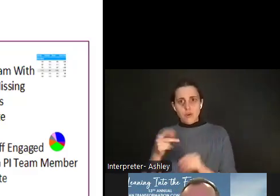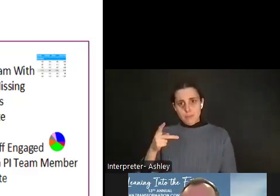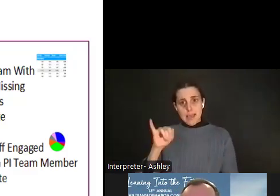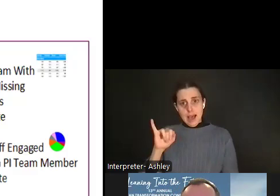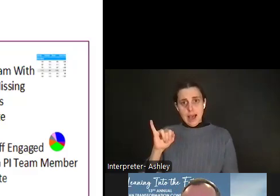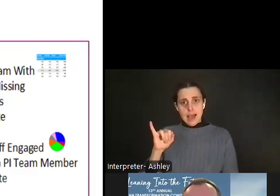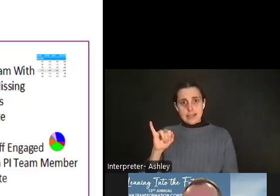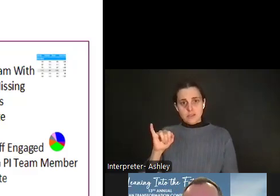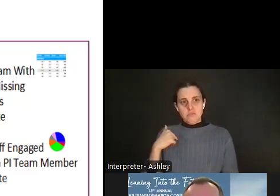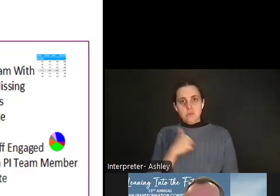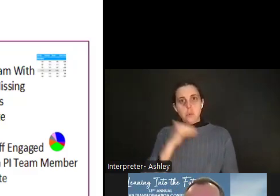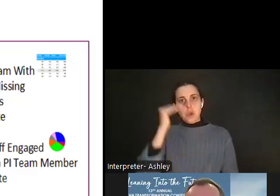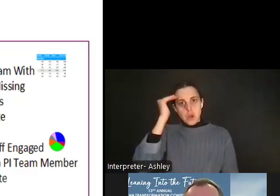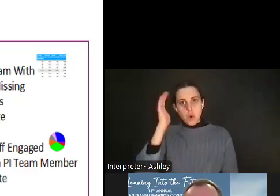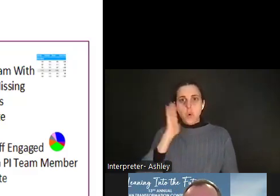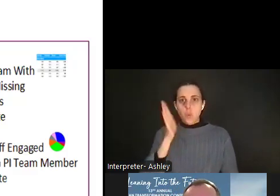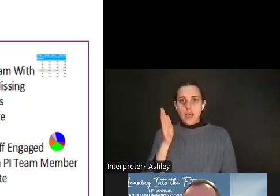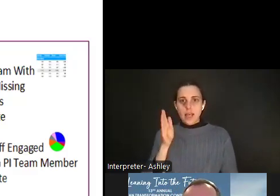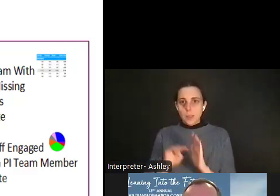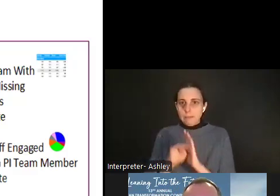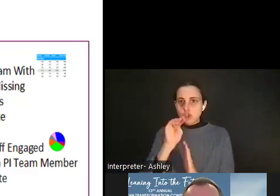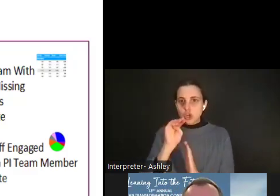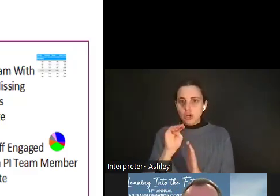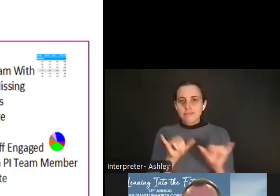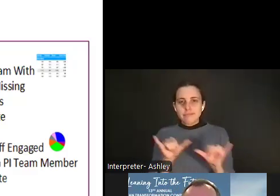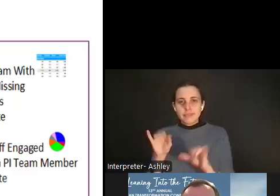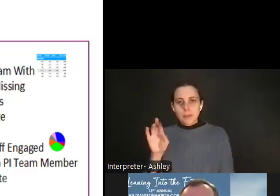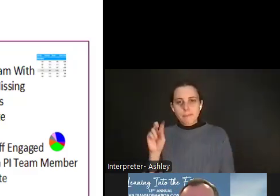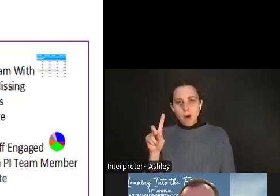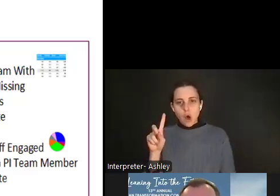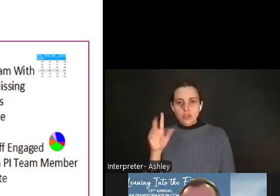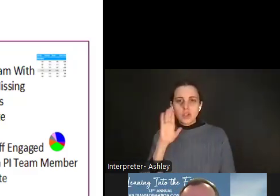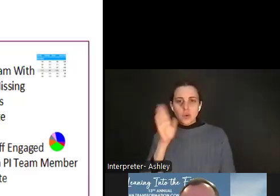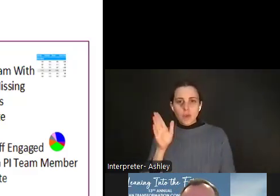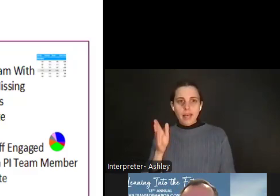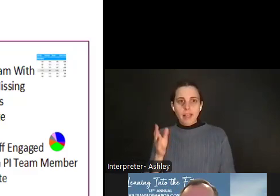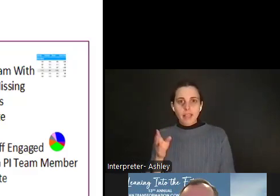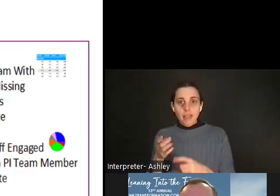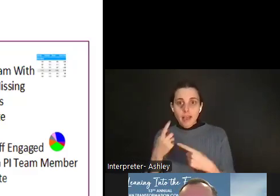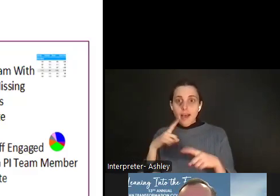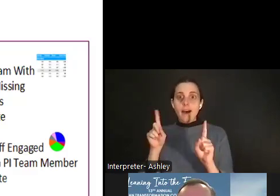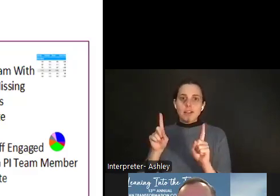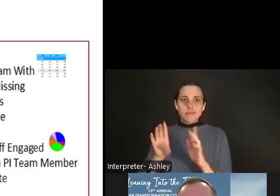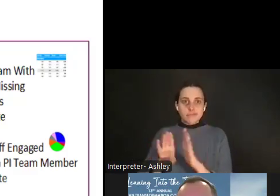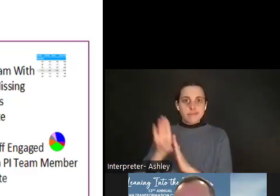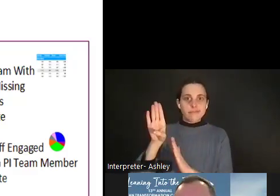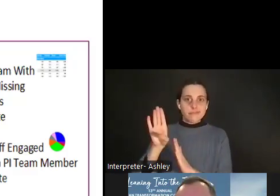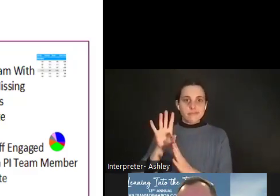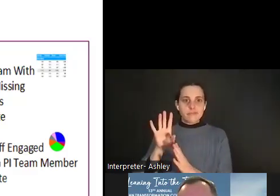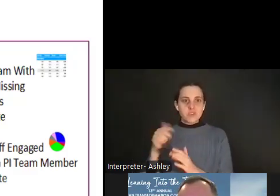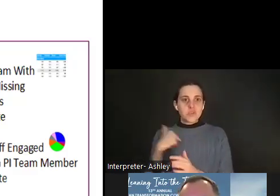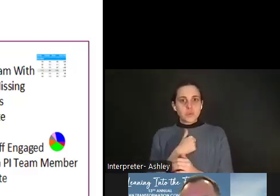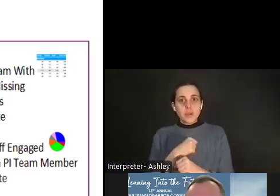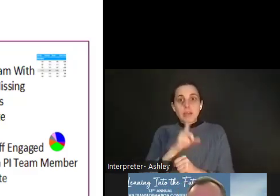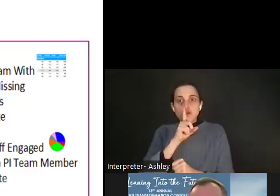mature, just like a bond, they're going to mature in the coming month. And so we have a nice pipeline of PIs. So that's how we track